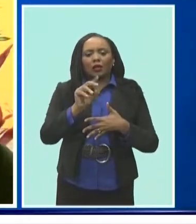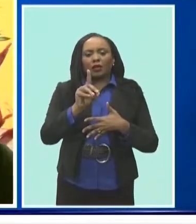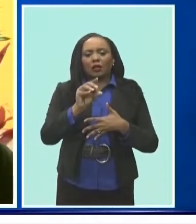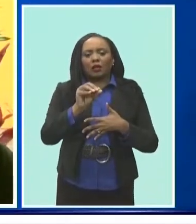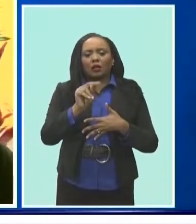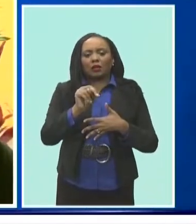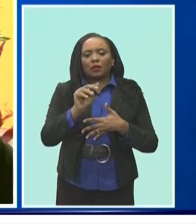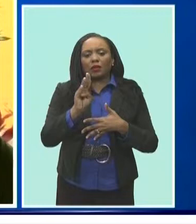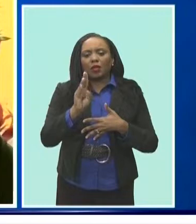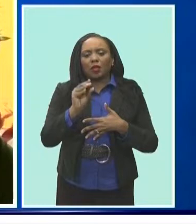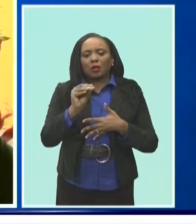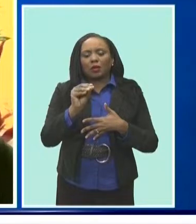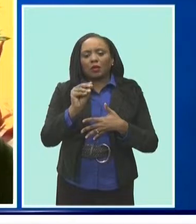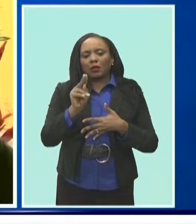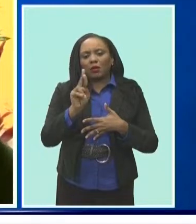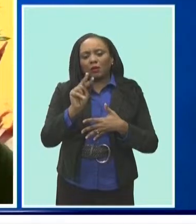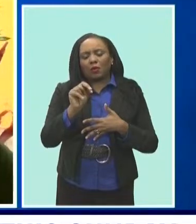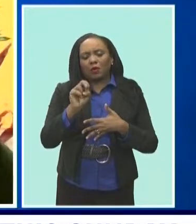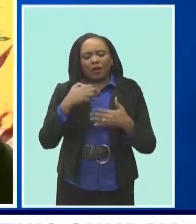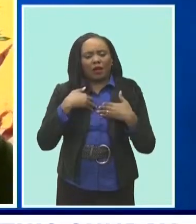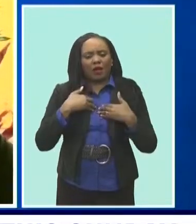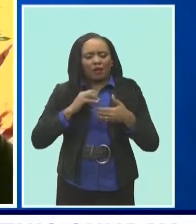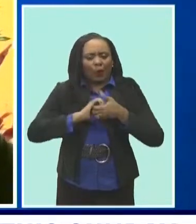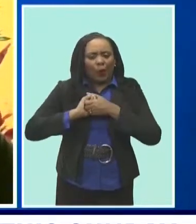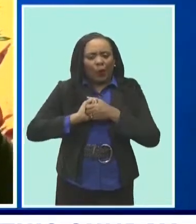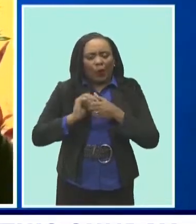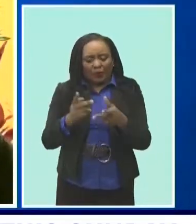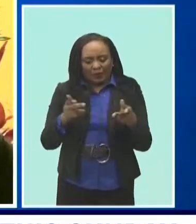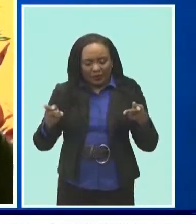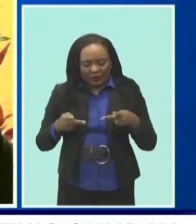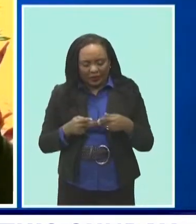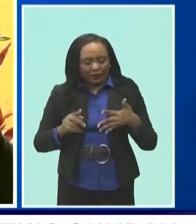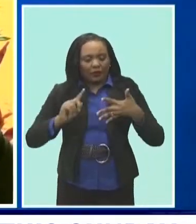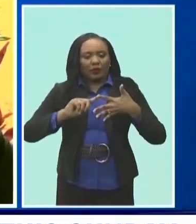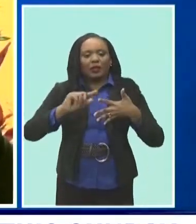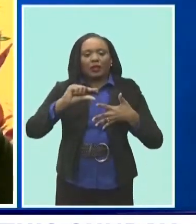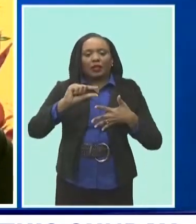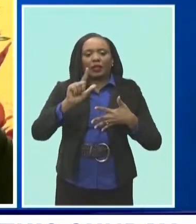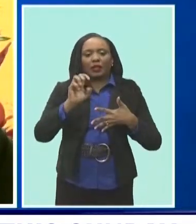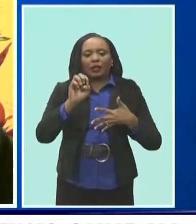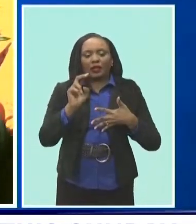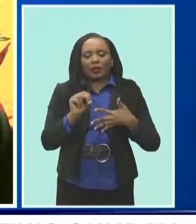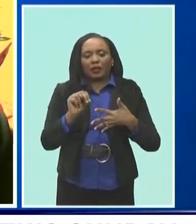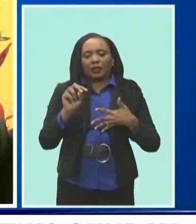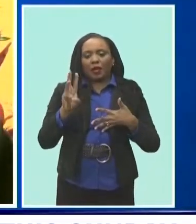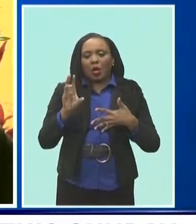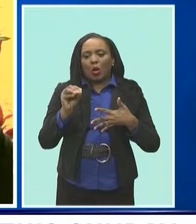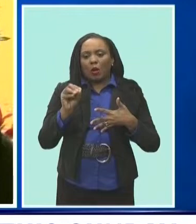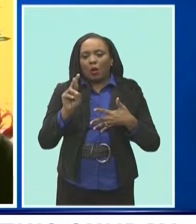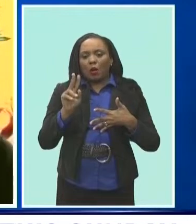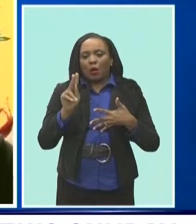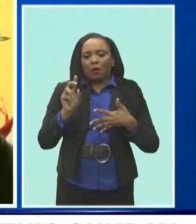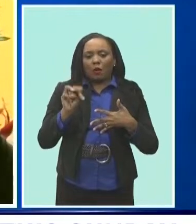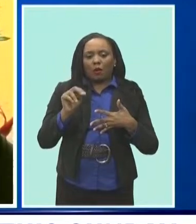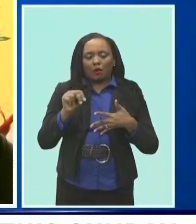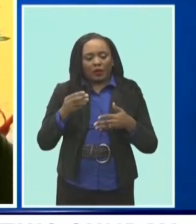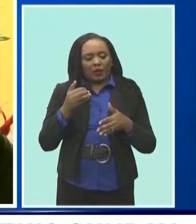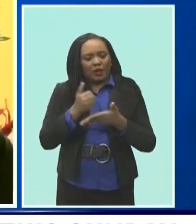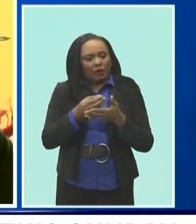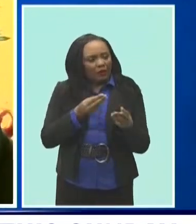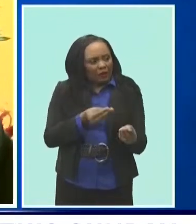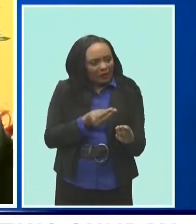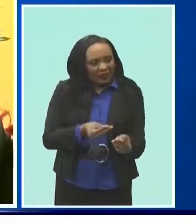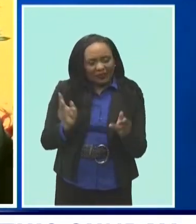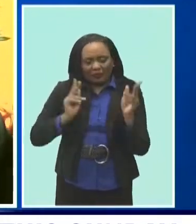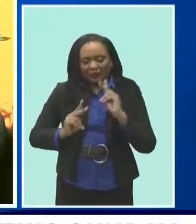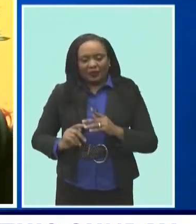in Bridgetown, ended up owning plantations. You're talking about Gwen Workman and what she did in terms of feeding Barbados. You're talking about